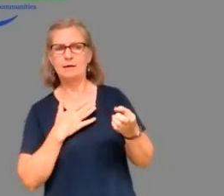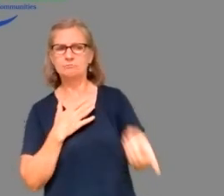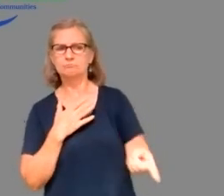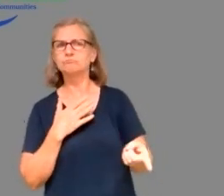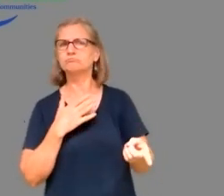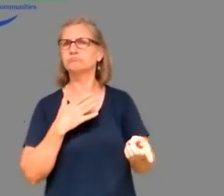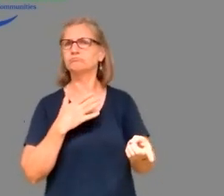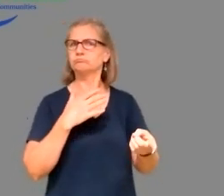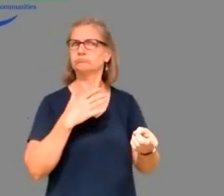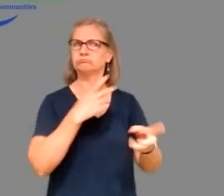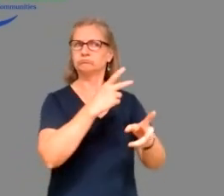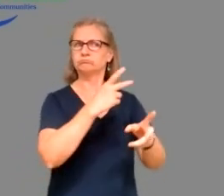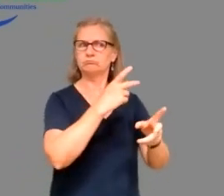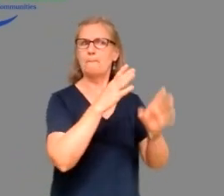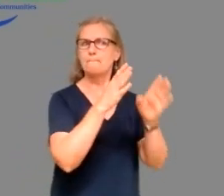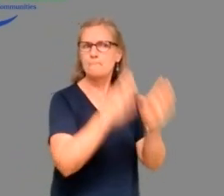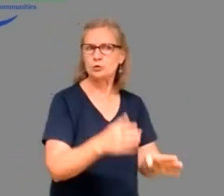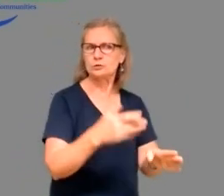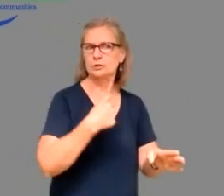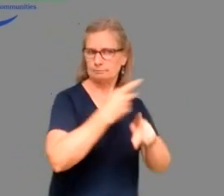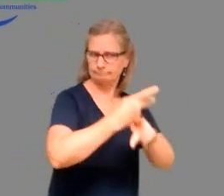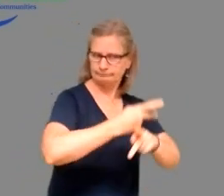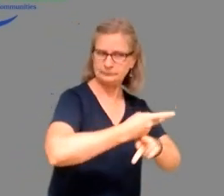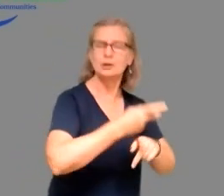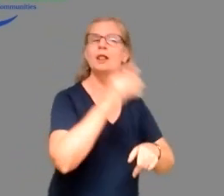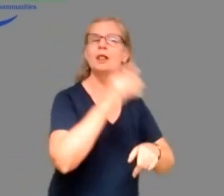An in-home healthcare worker.